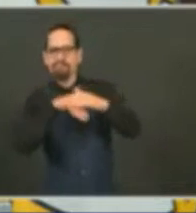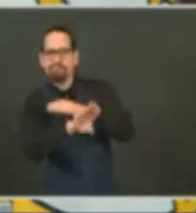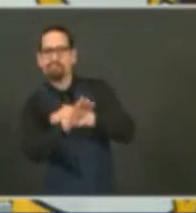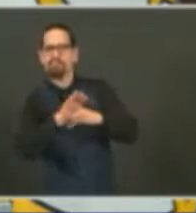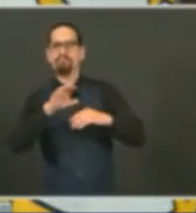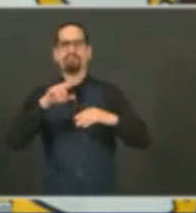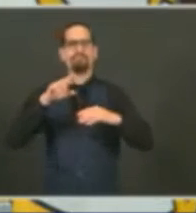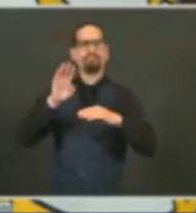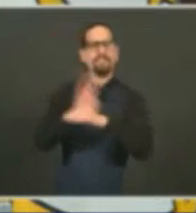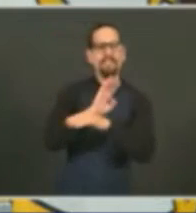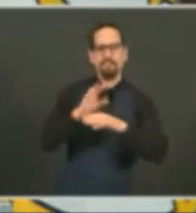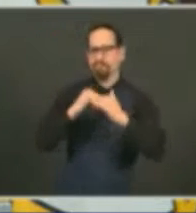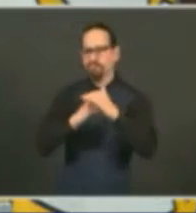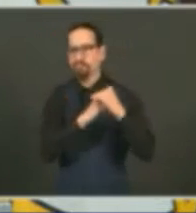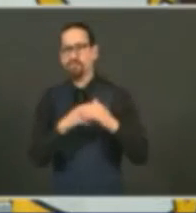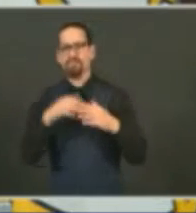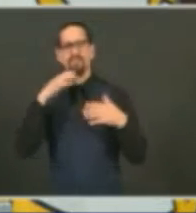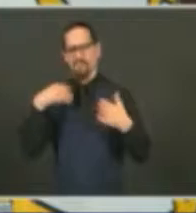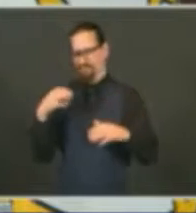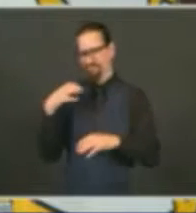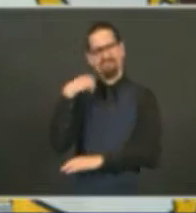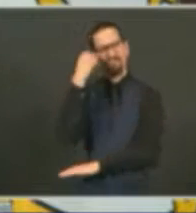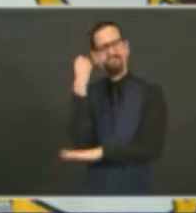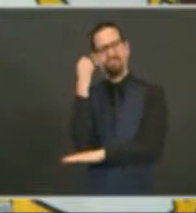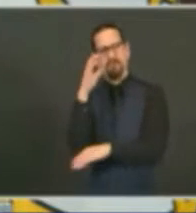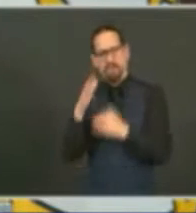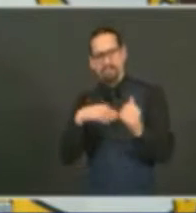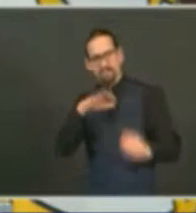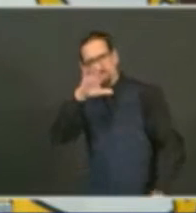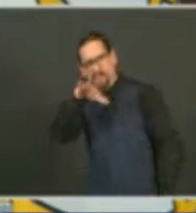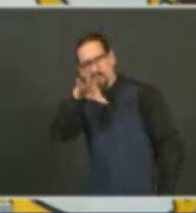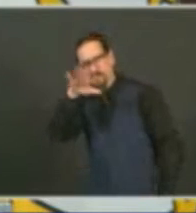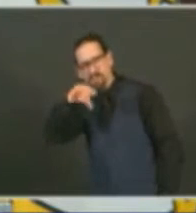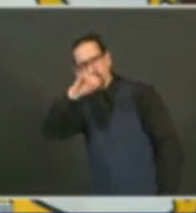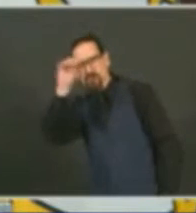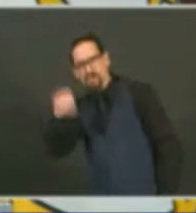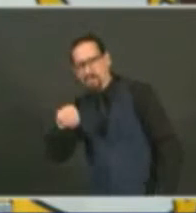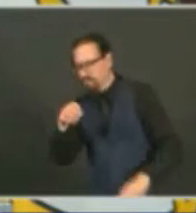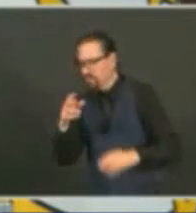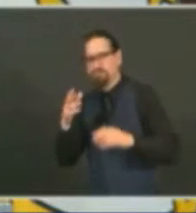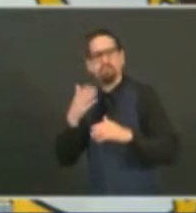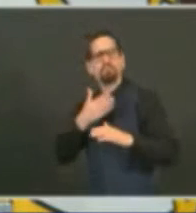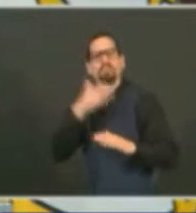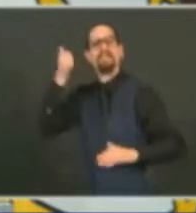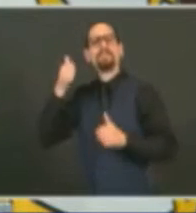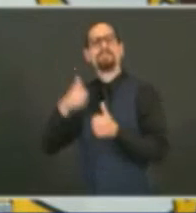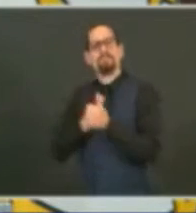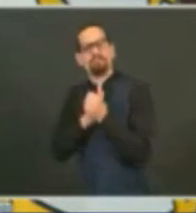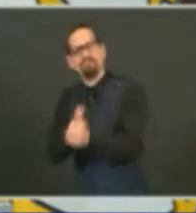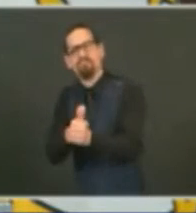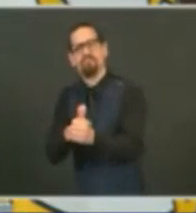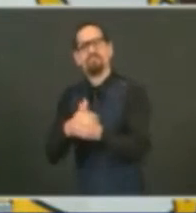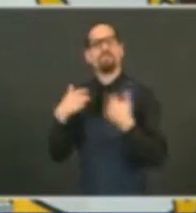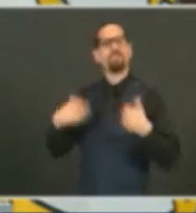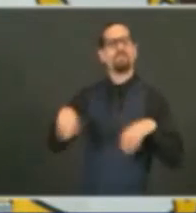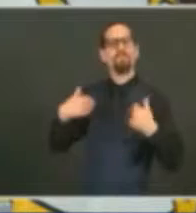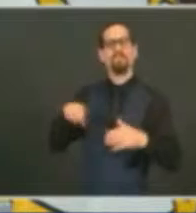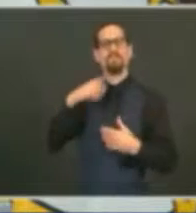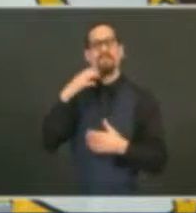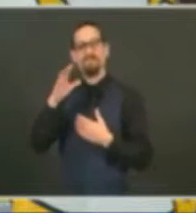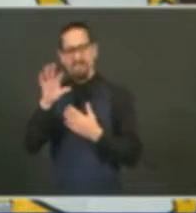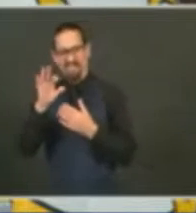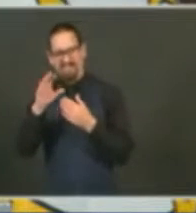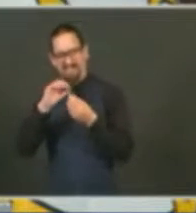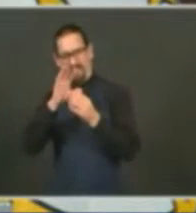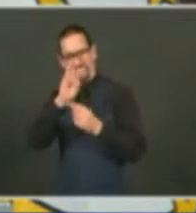perfect score for their inspections, and another 32% received a near perfect score. So that's